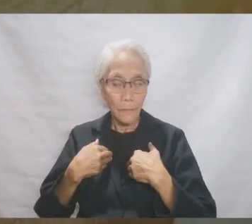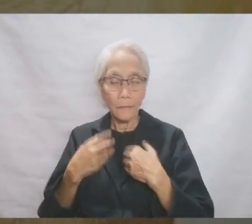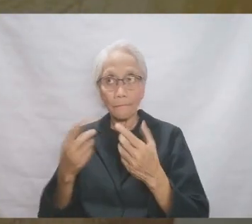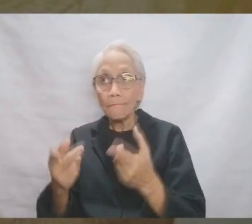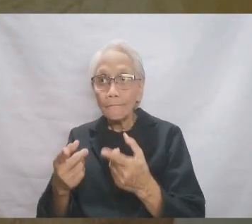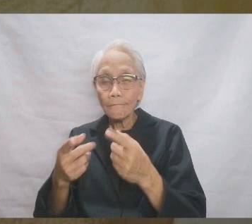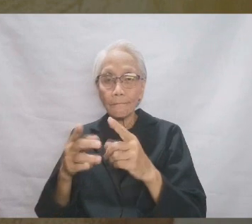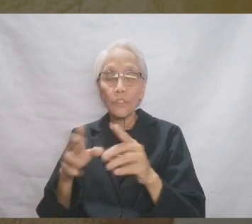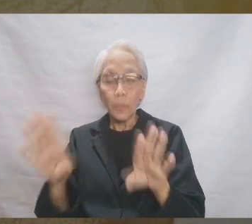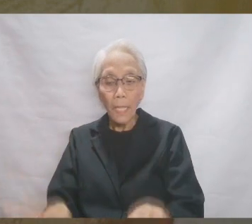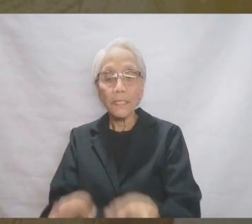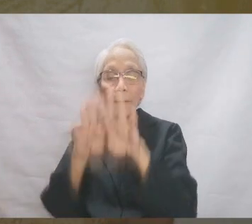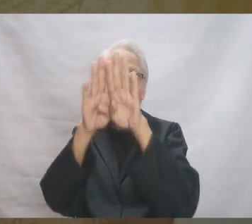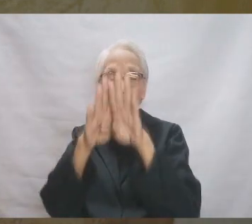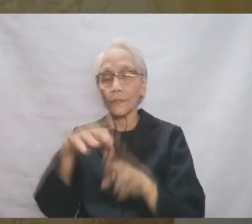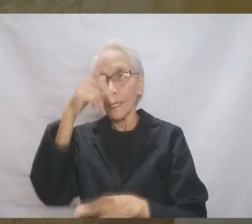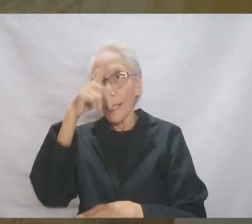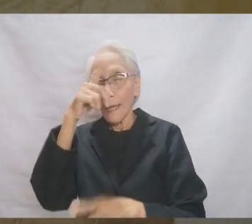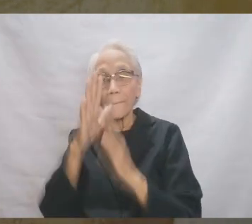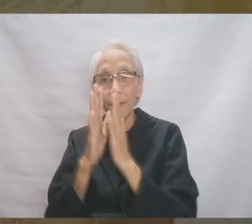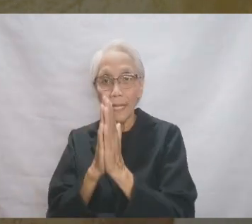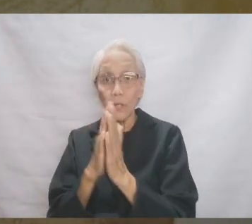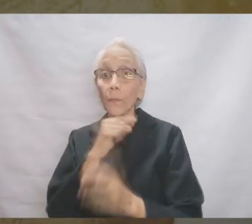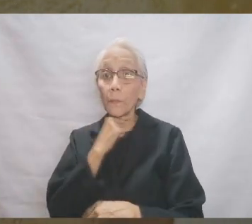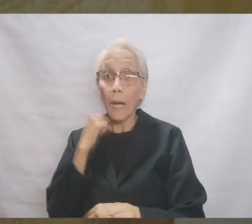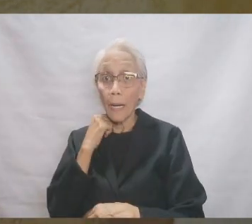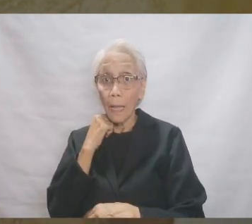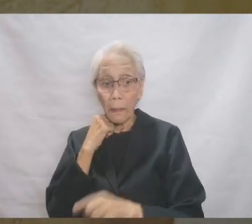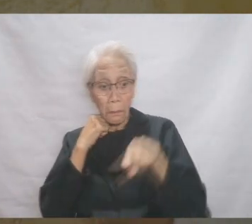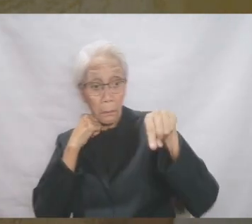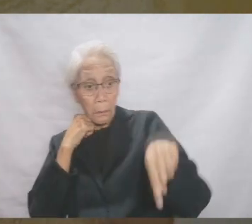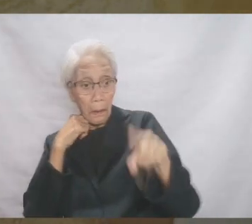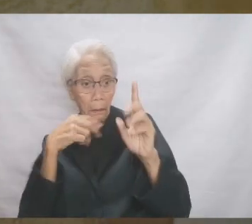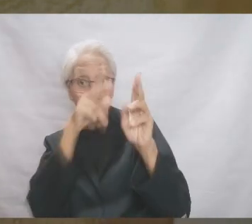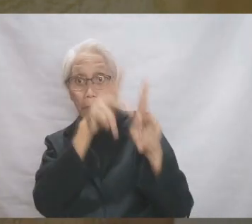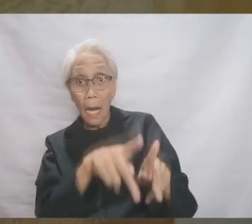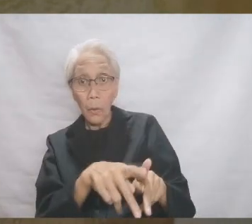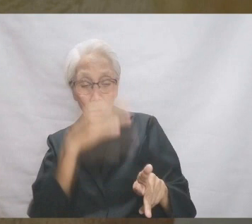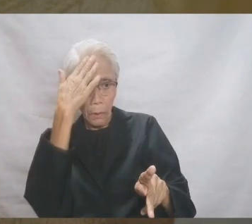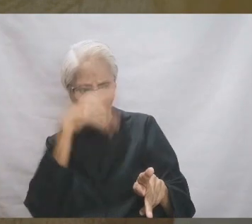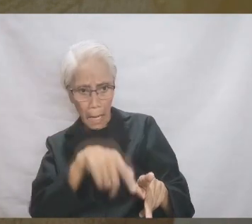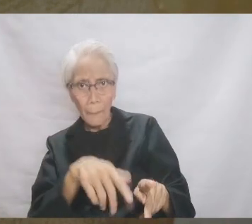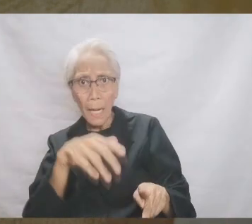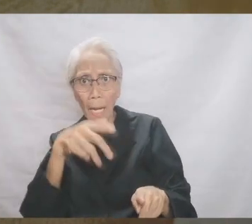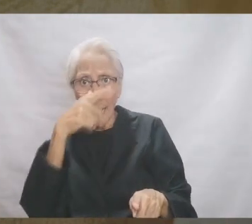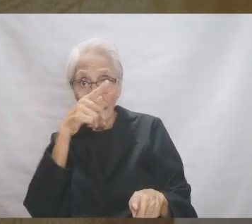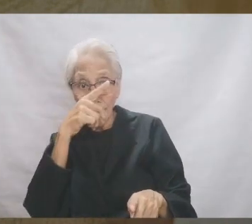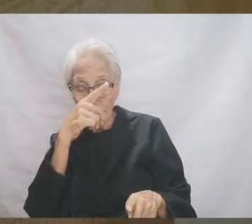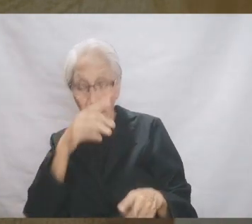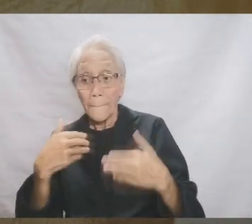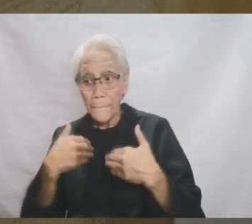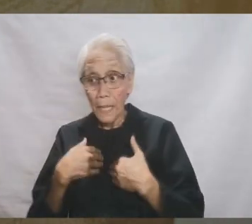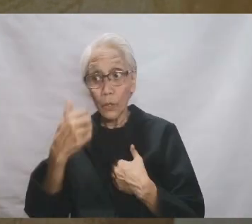may sapi, sumasabay sa Latin prayers ng pare. Hindi naman alam ng biktima ang Latin. Alam